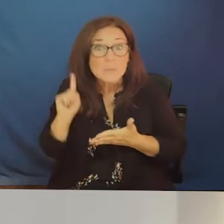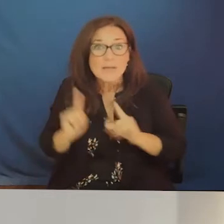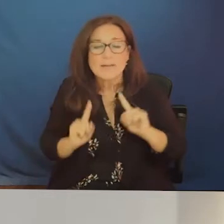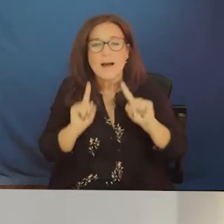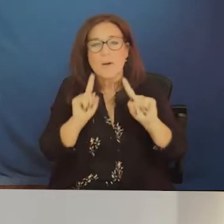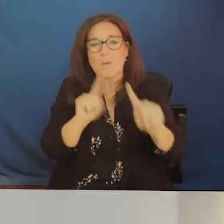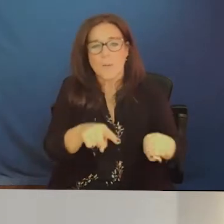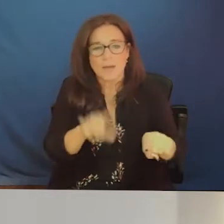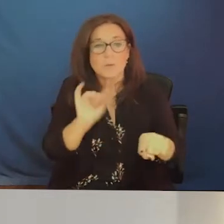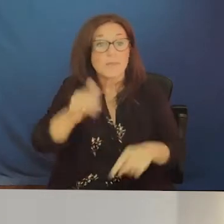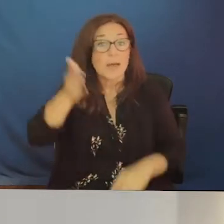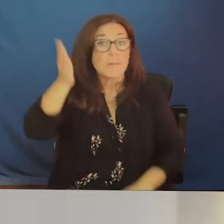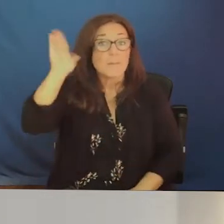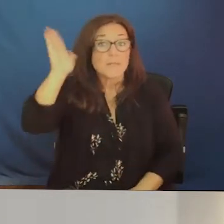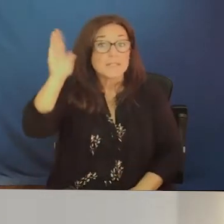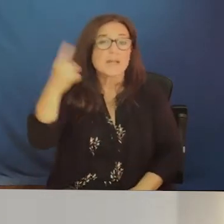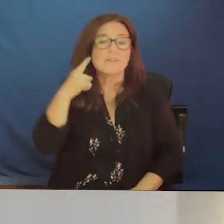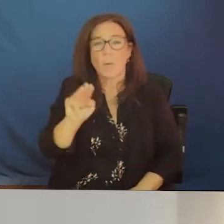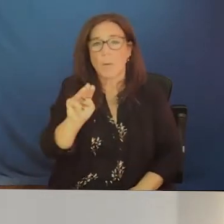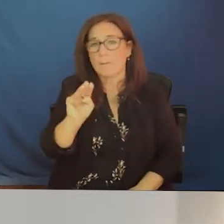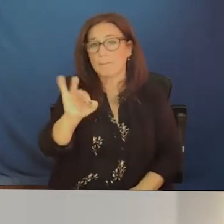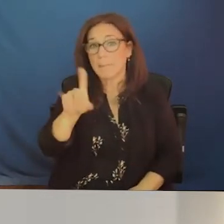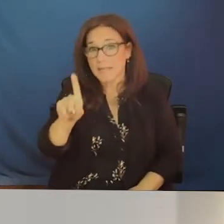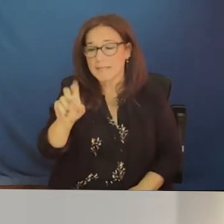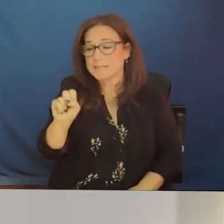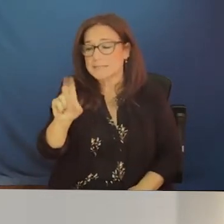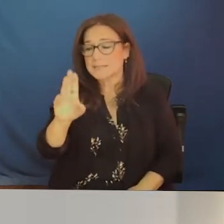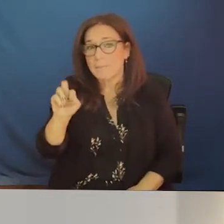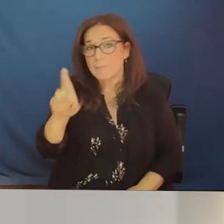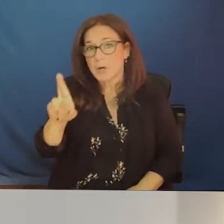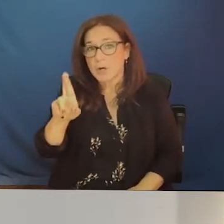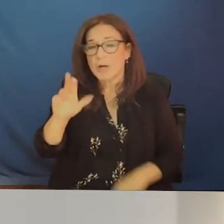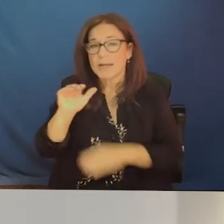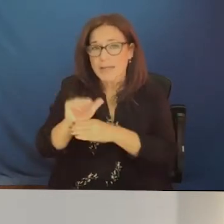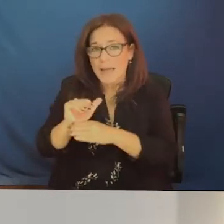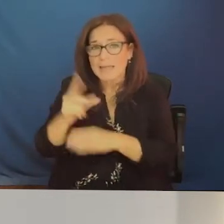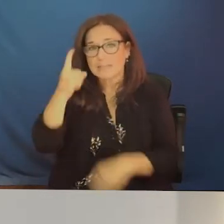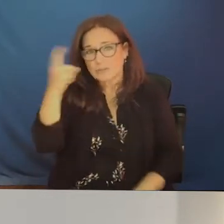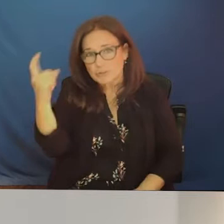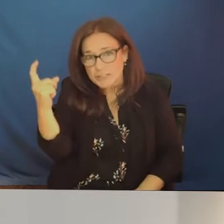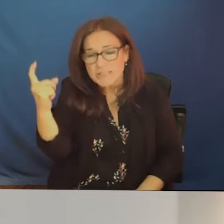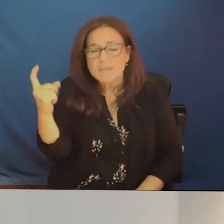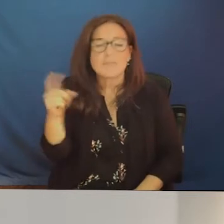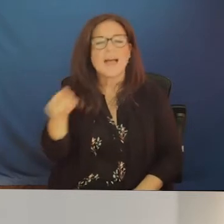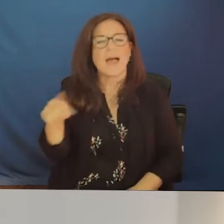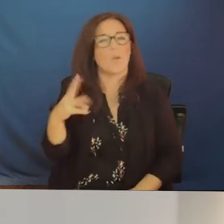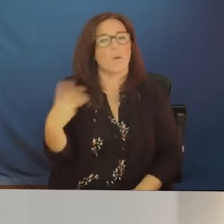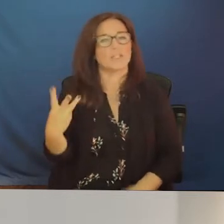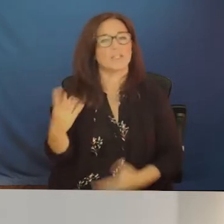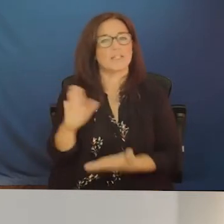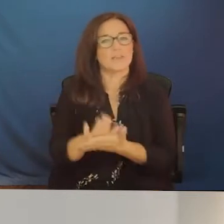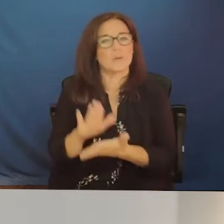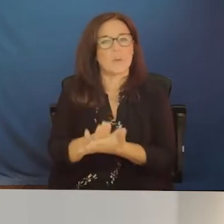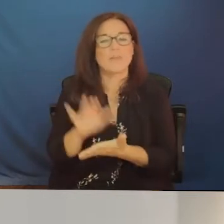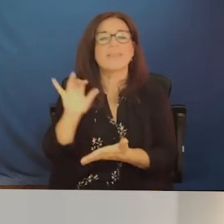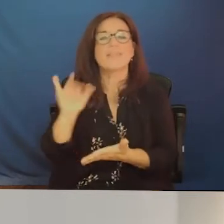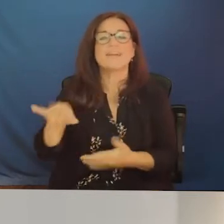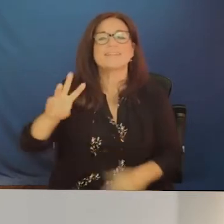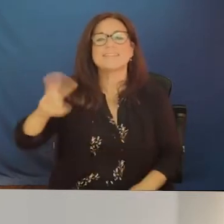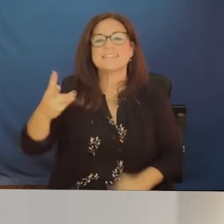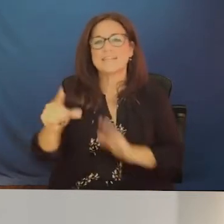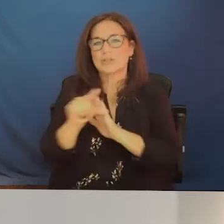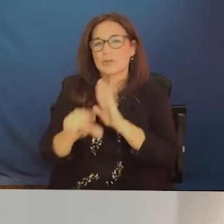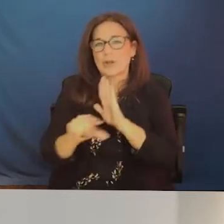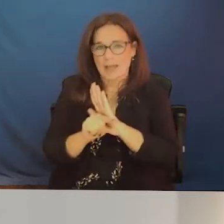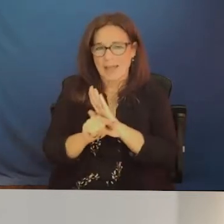the presentation of Midsummer Night's Dream at Washington School by Mrs. Blue's 6th grade class. It